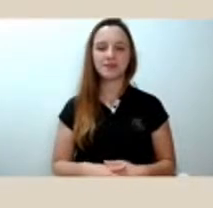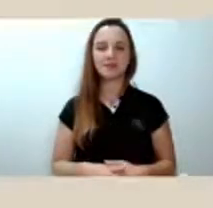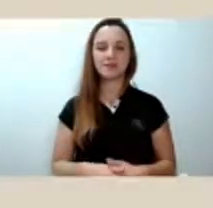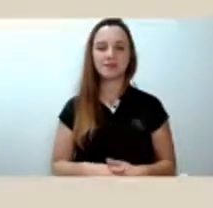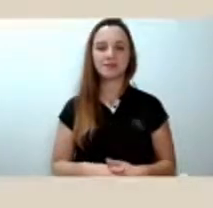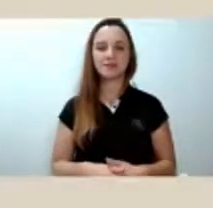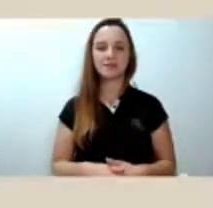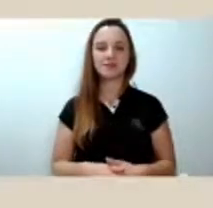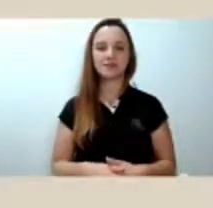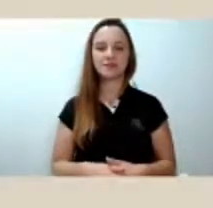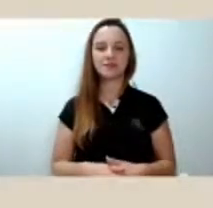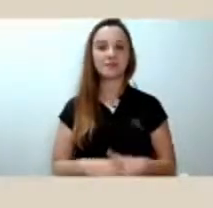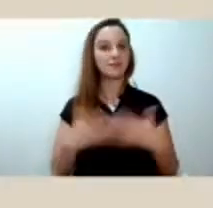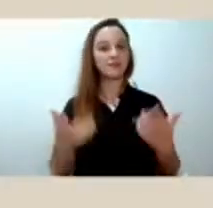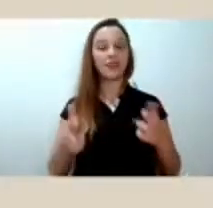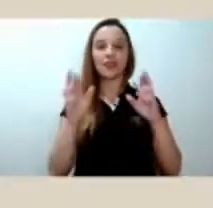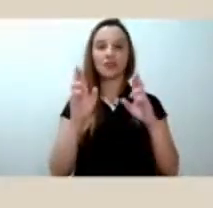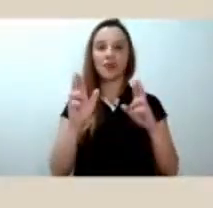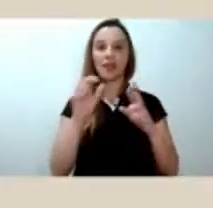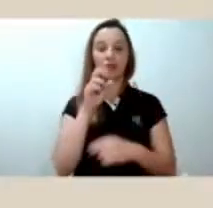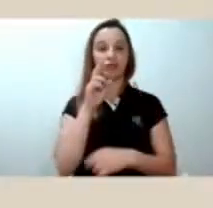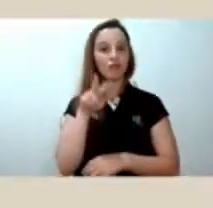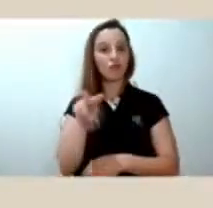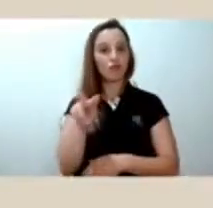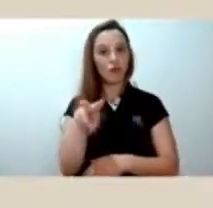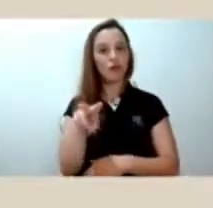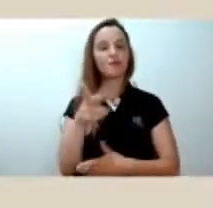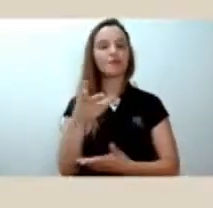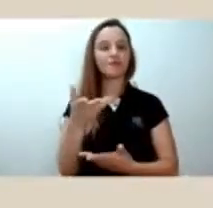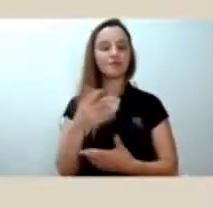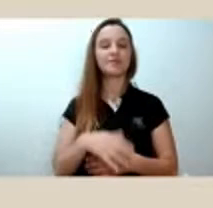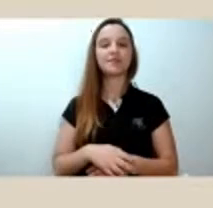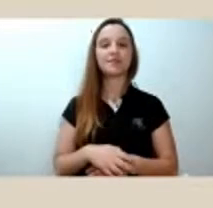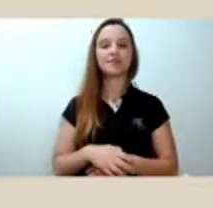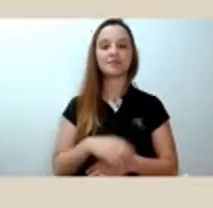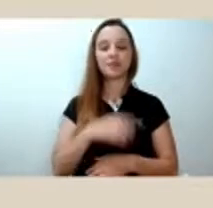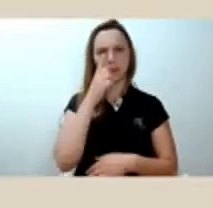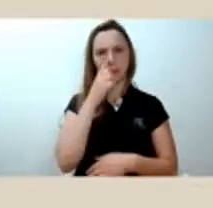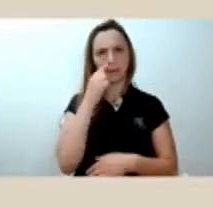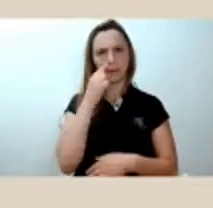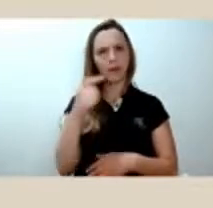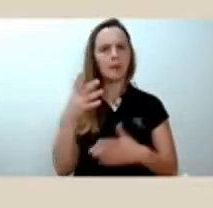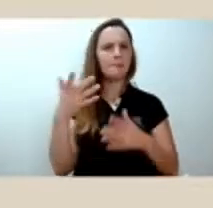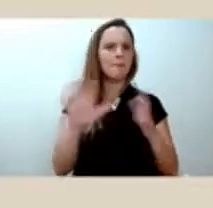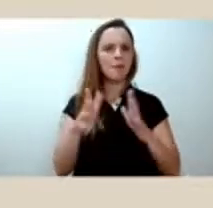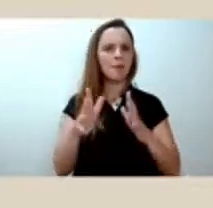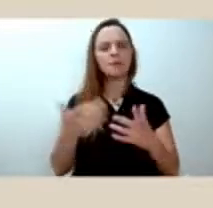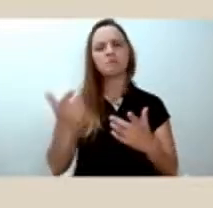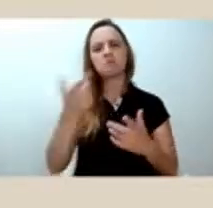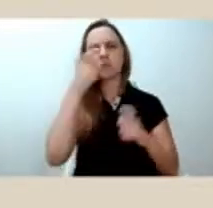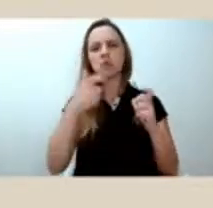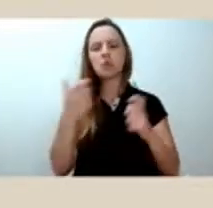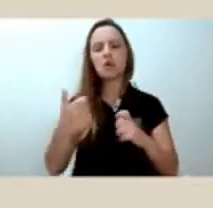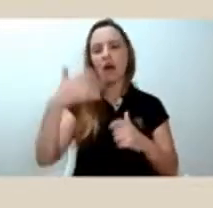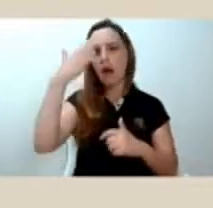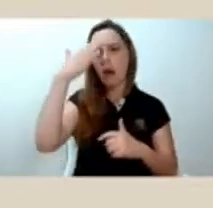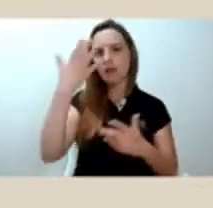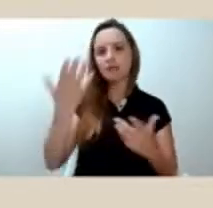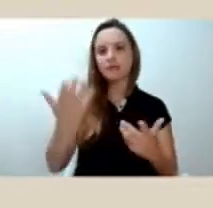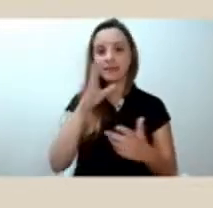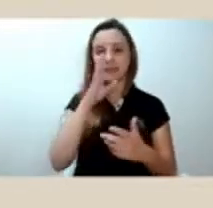So I hope you can see the results, and what it shows is more or less what people generally think. The older we get, the more biased we